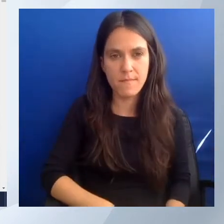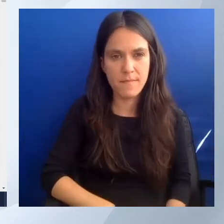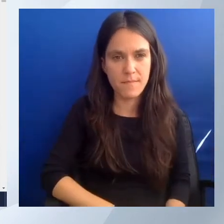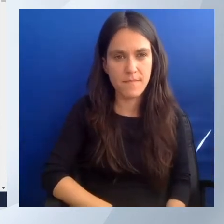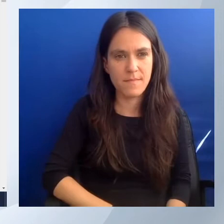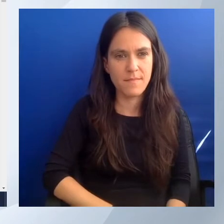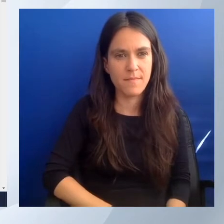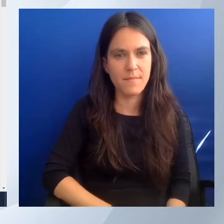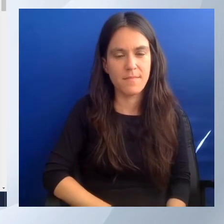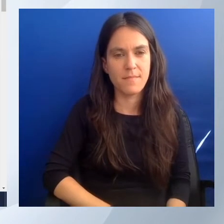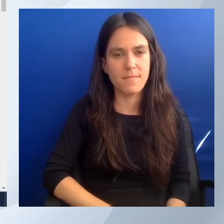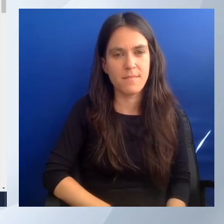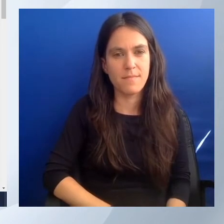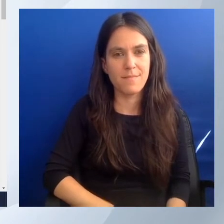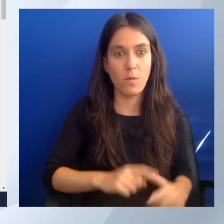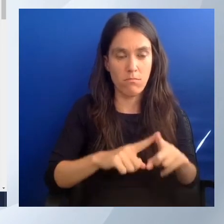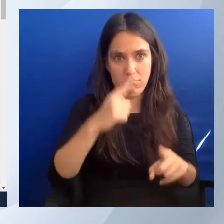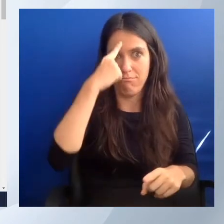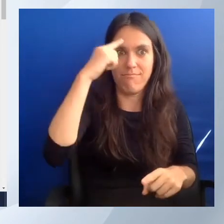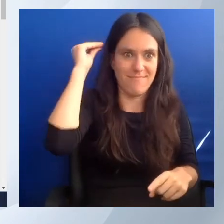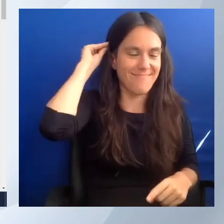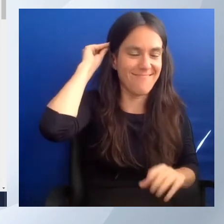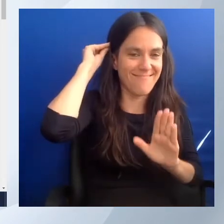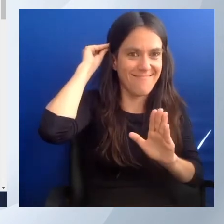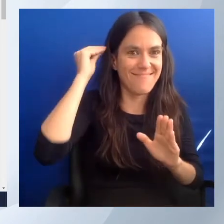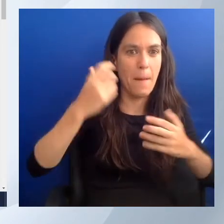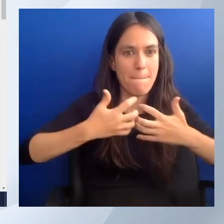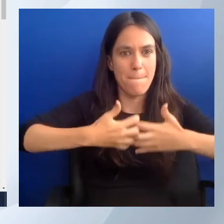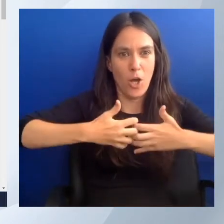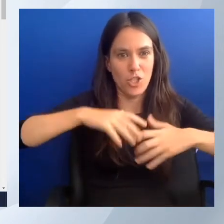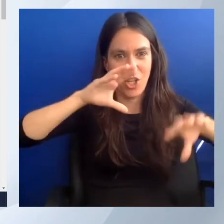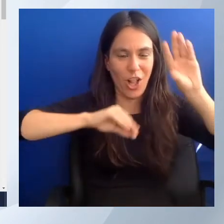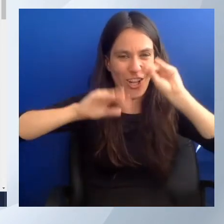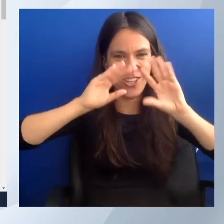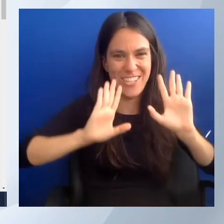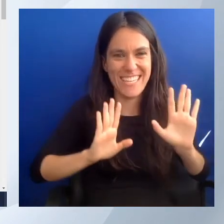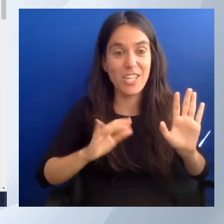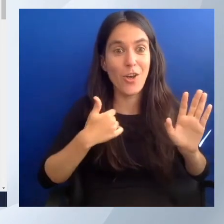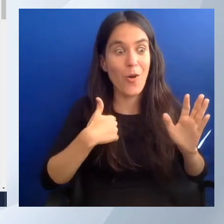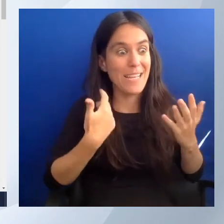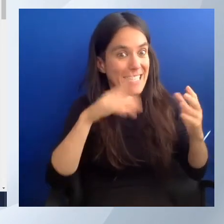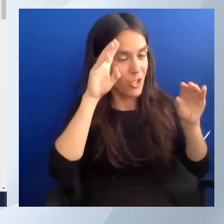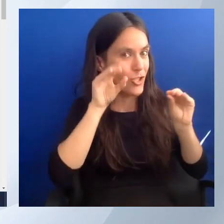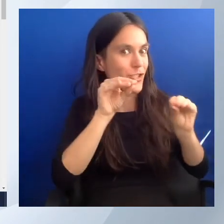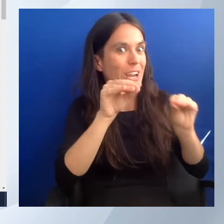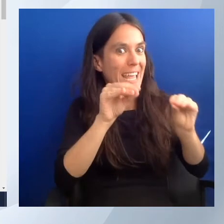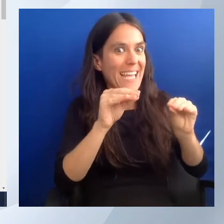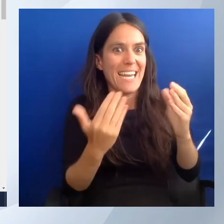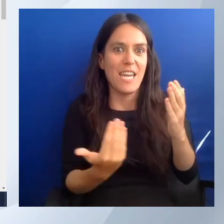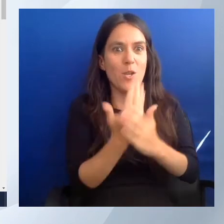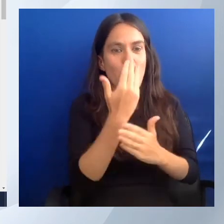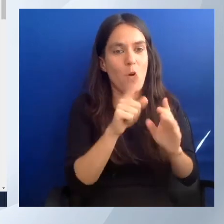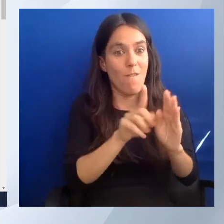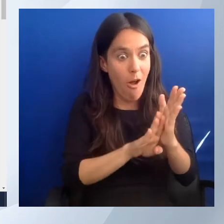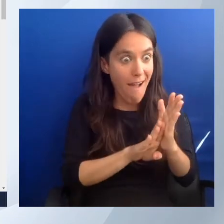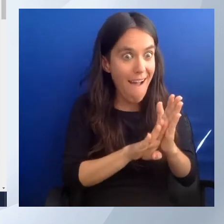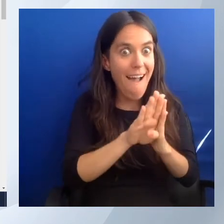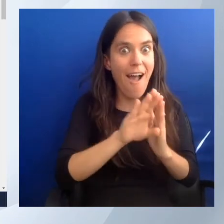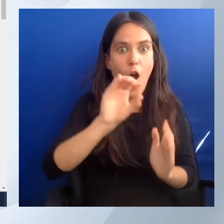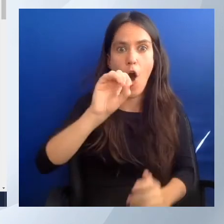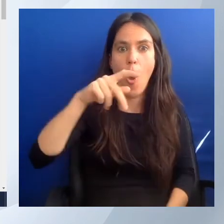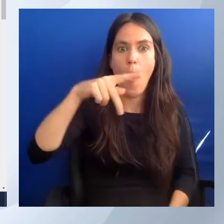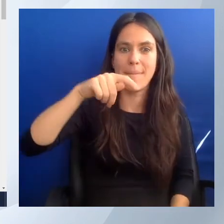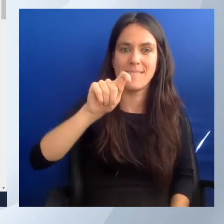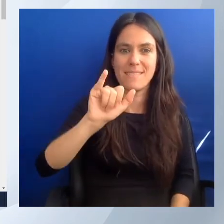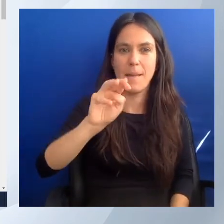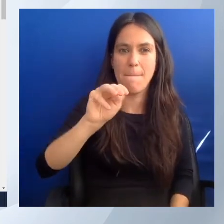But keep in mind, it's a machine learning model. So once we've trained this new optimizer model, we can use that instead of